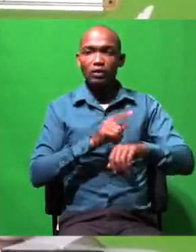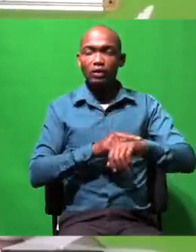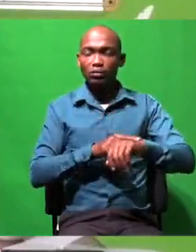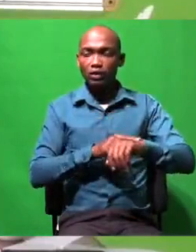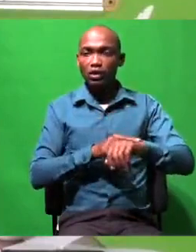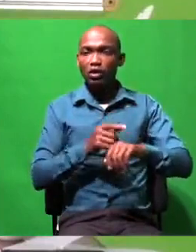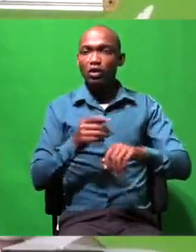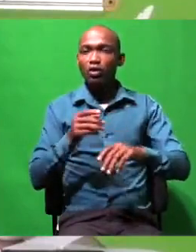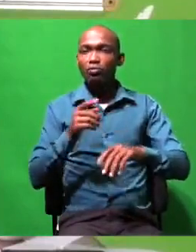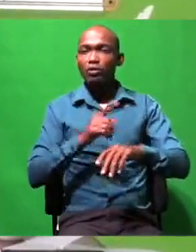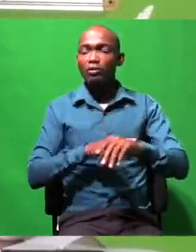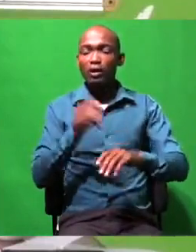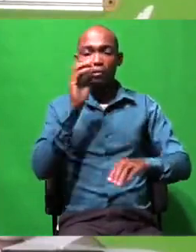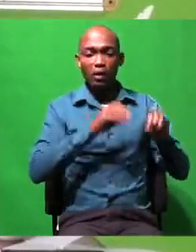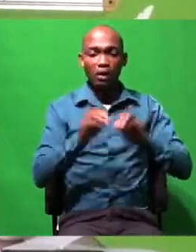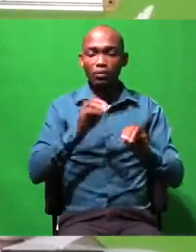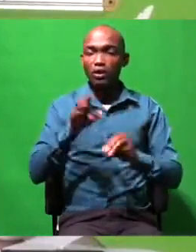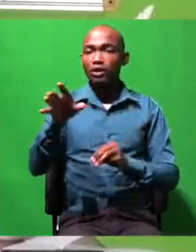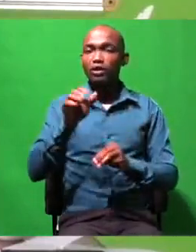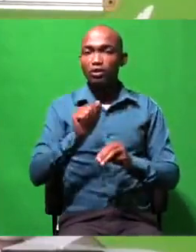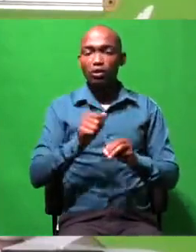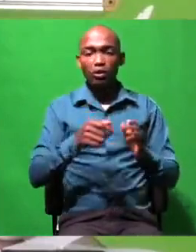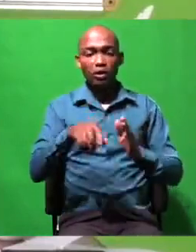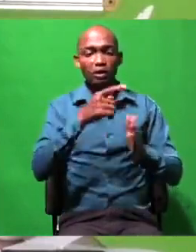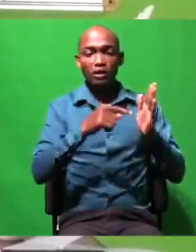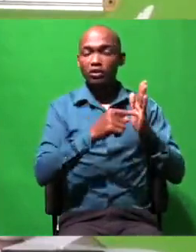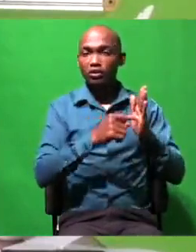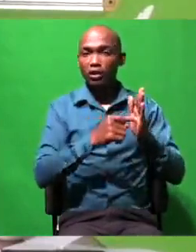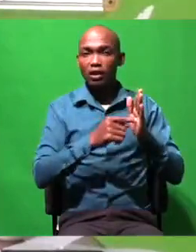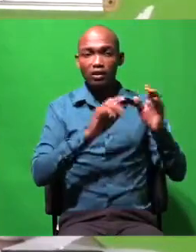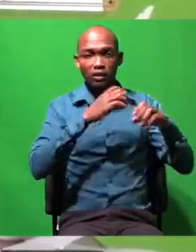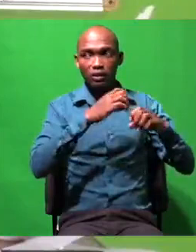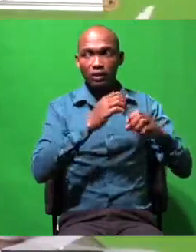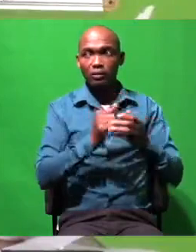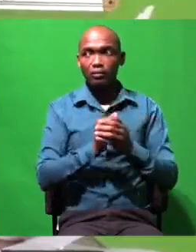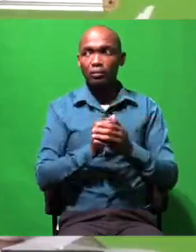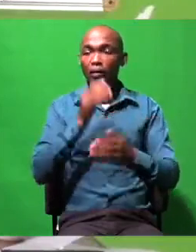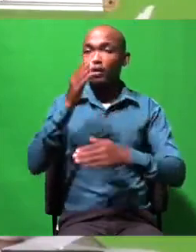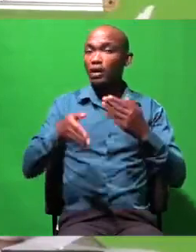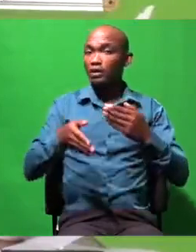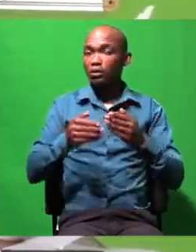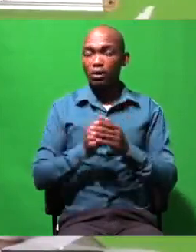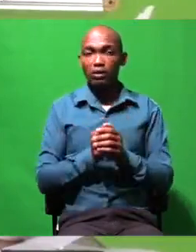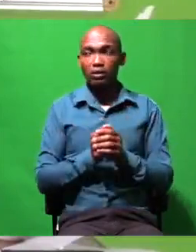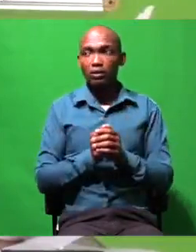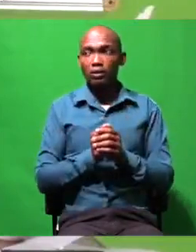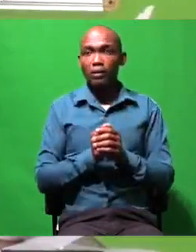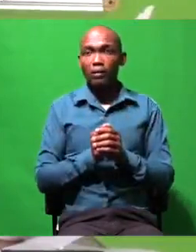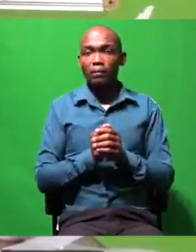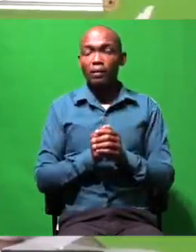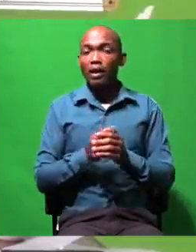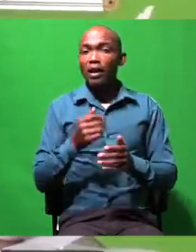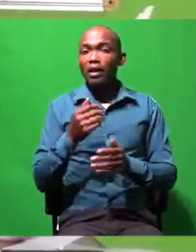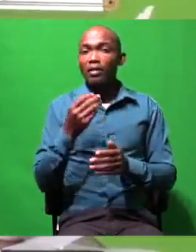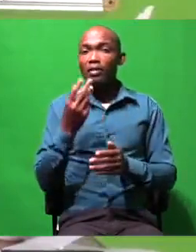is sometimes called the central sciences. The last one,